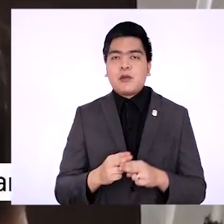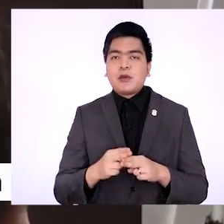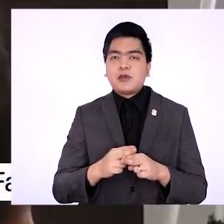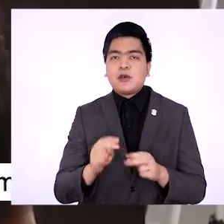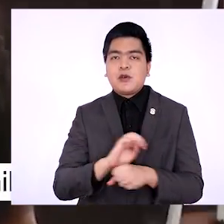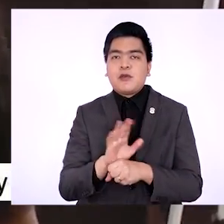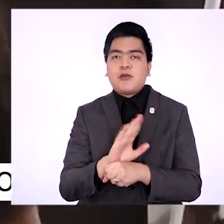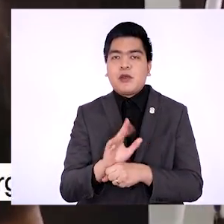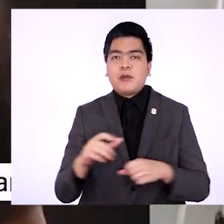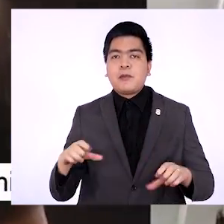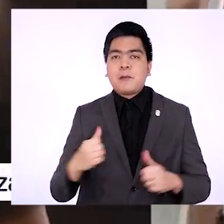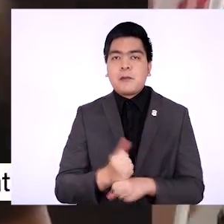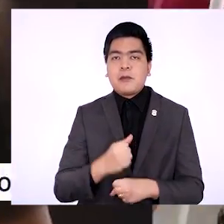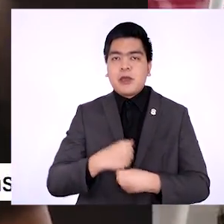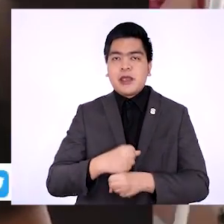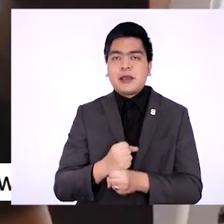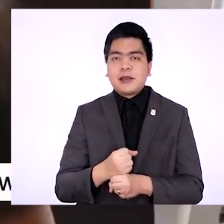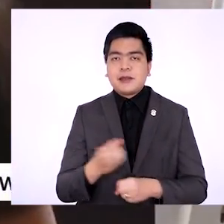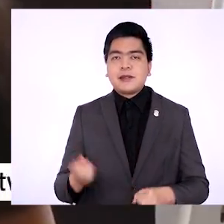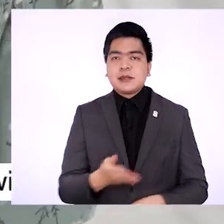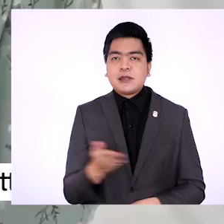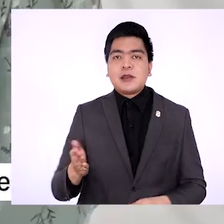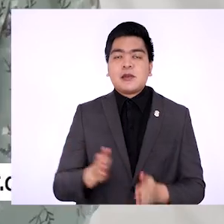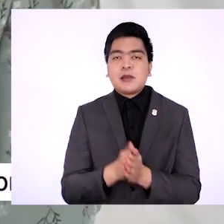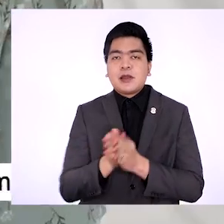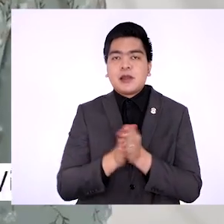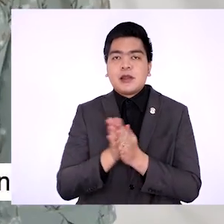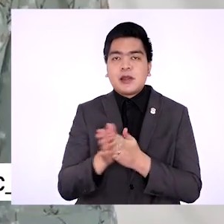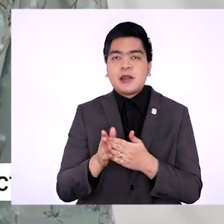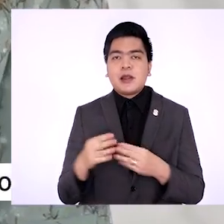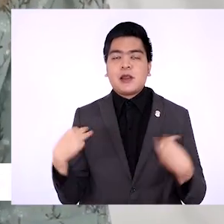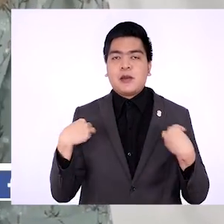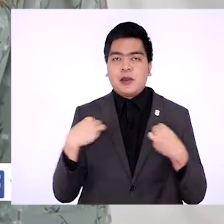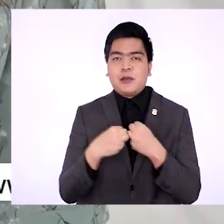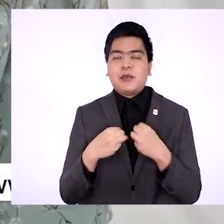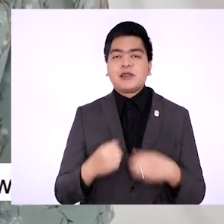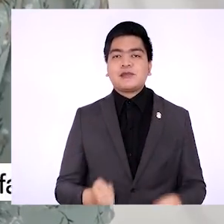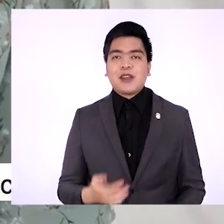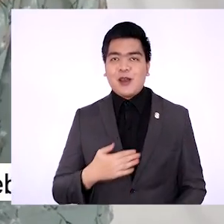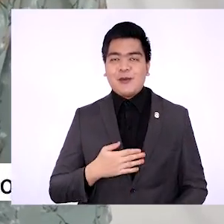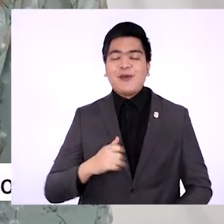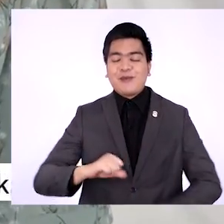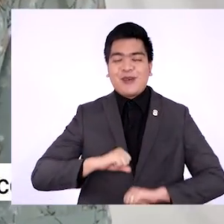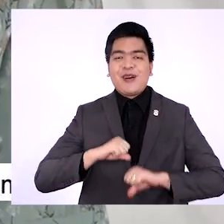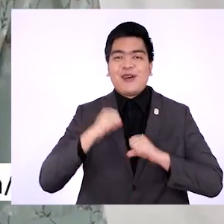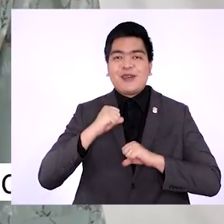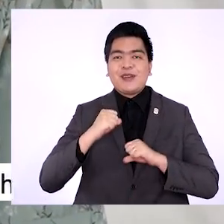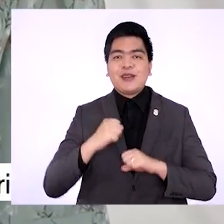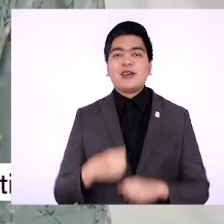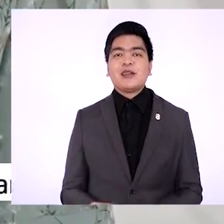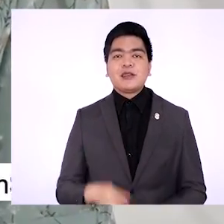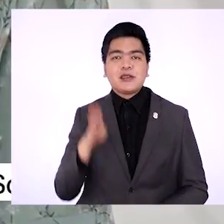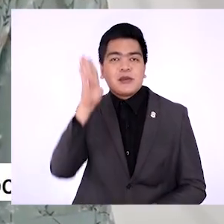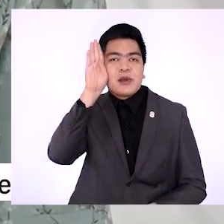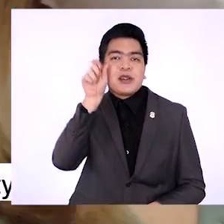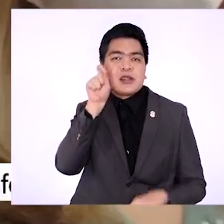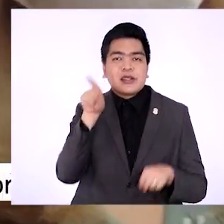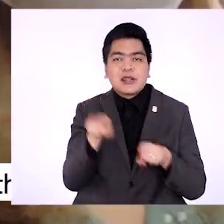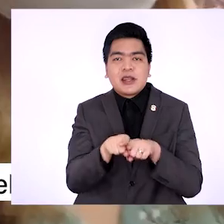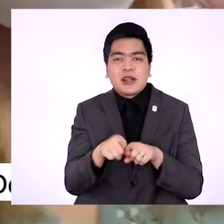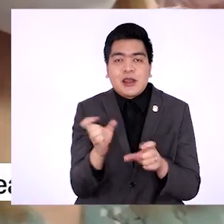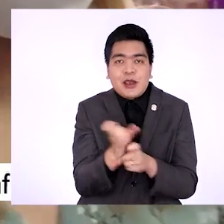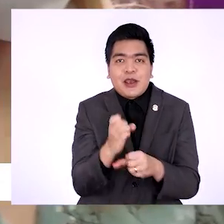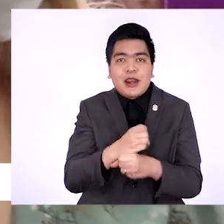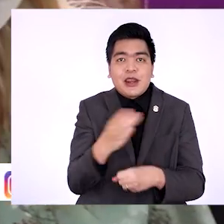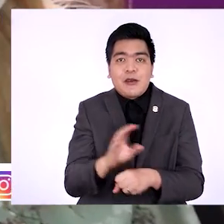sparked their activeness of the brethren. I was amazed and proud on our brethren as they could create